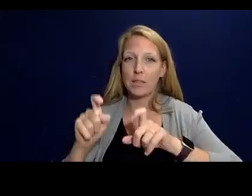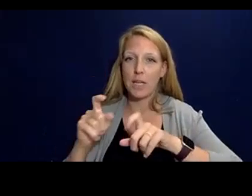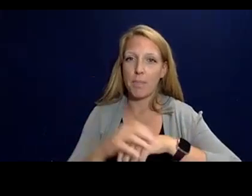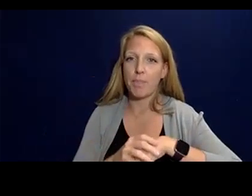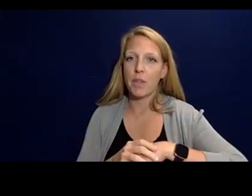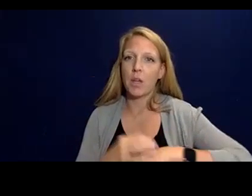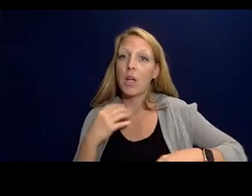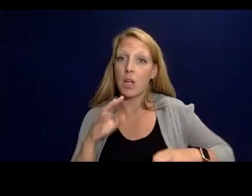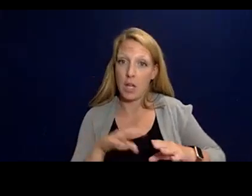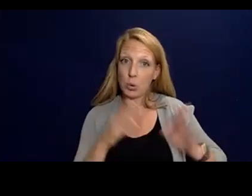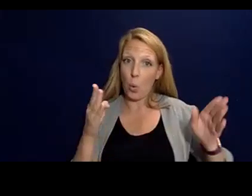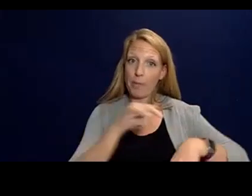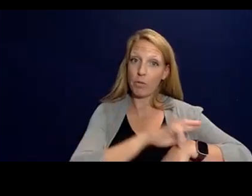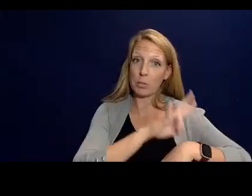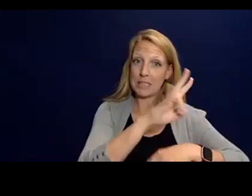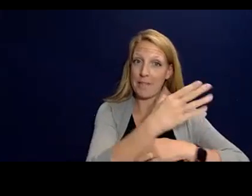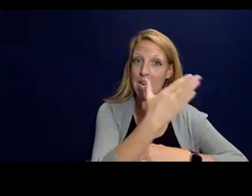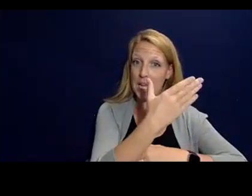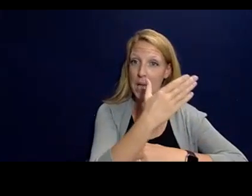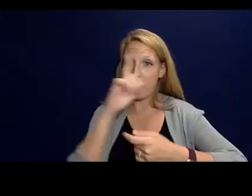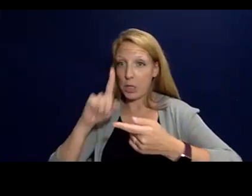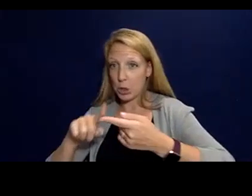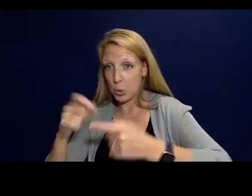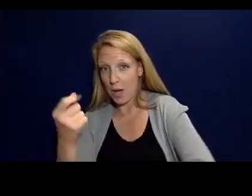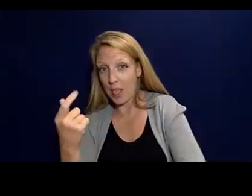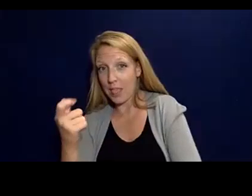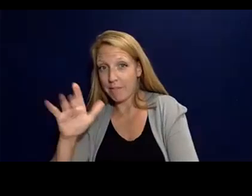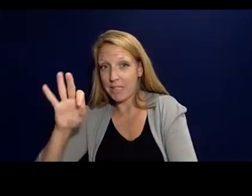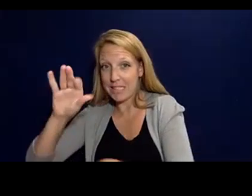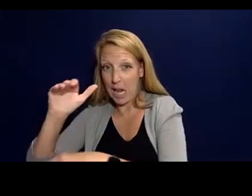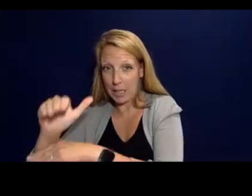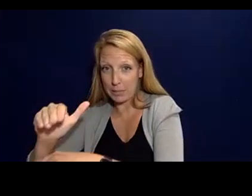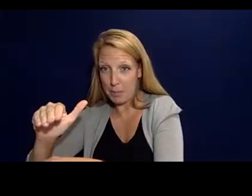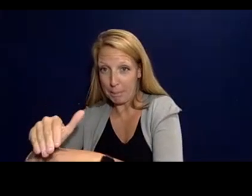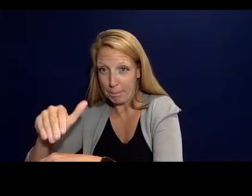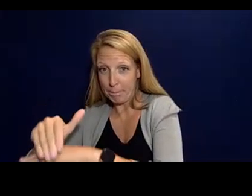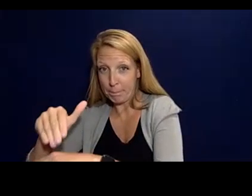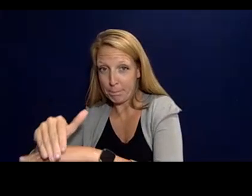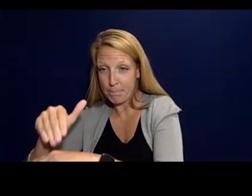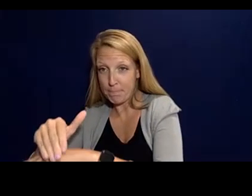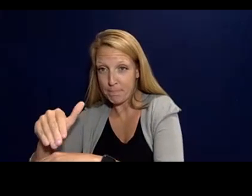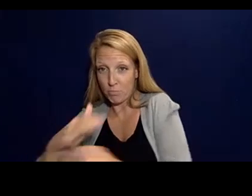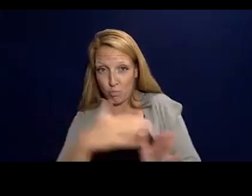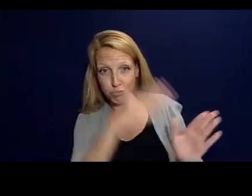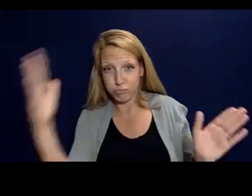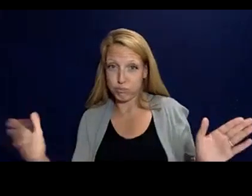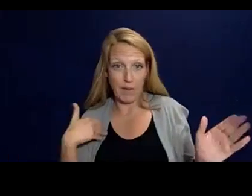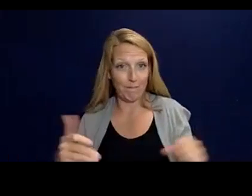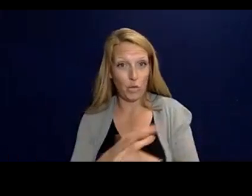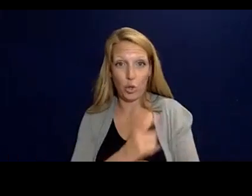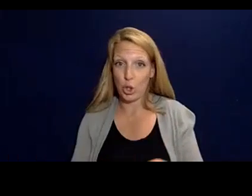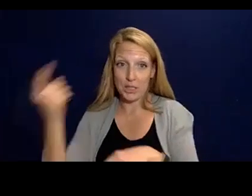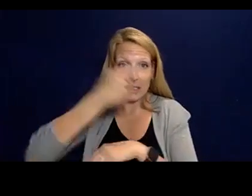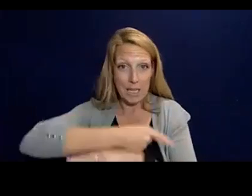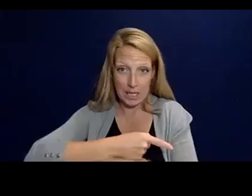It's open from 7 a.m. to 11:59 that day. So you got all